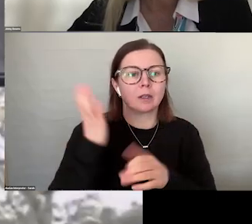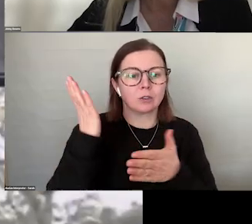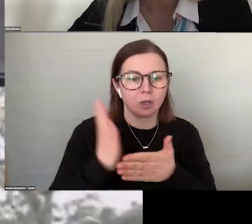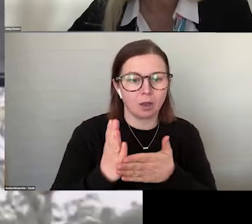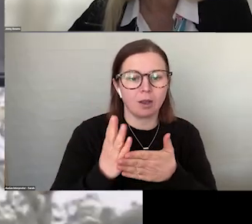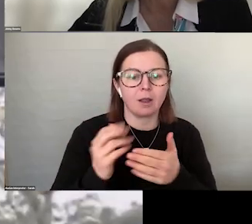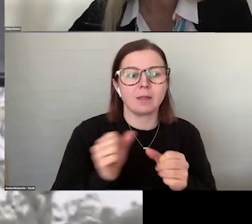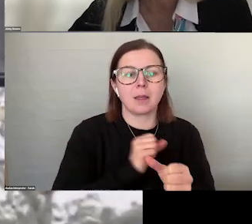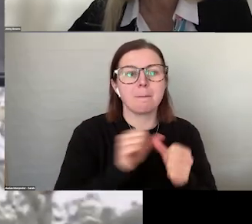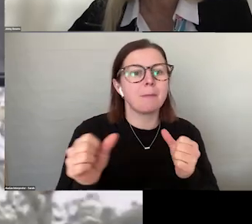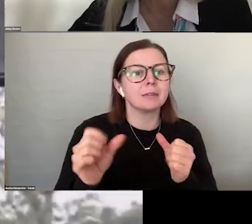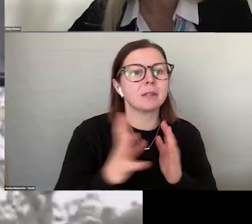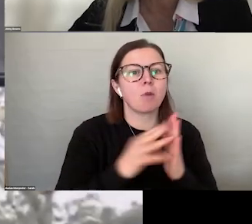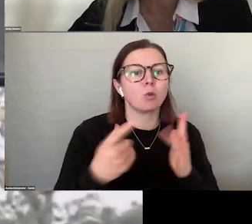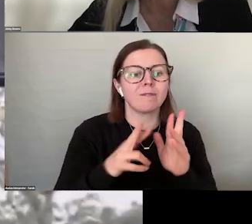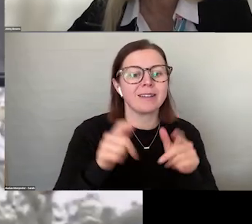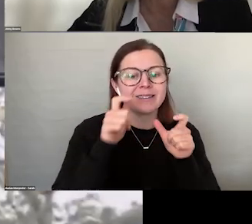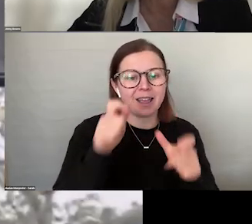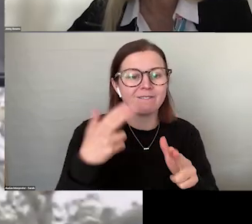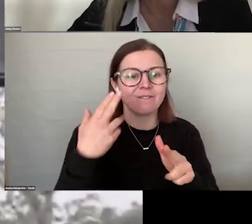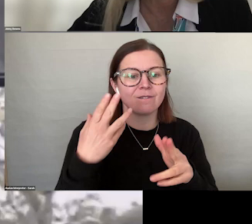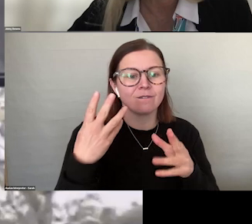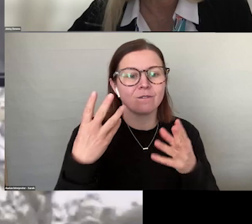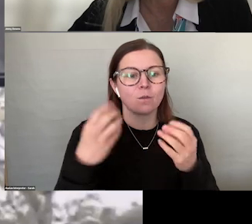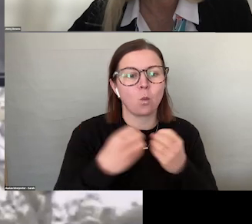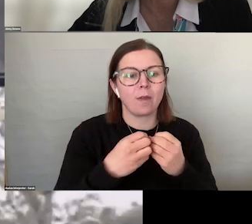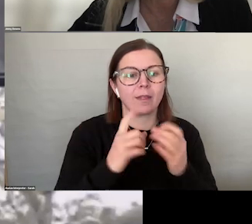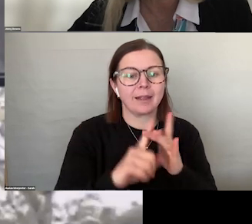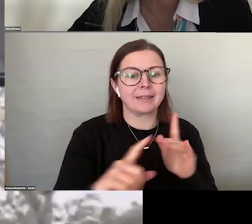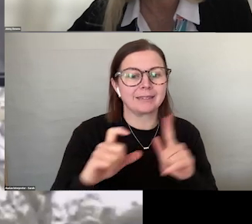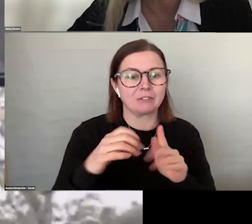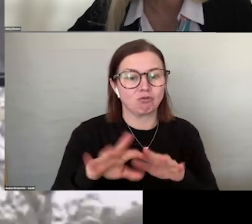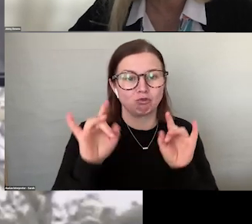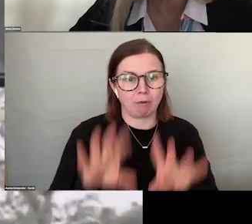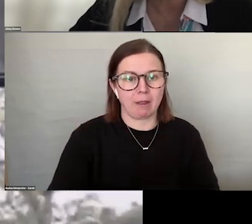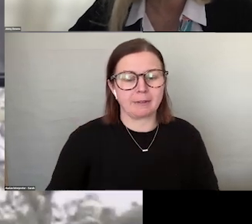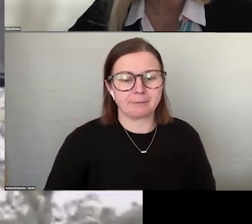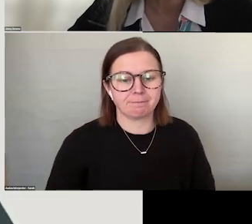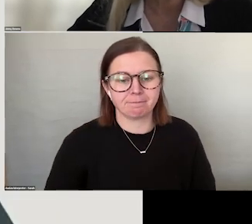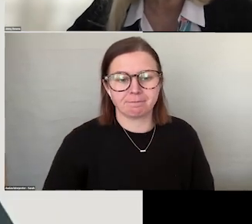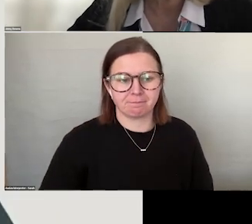models of care for all people with intellectual disabilities in Australia?